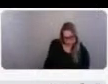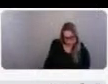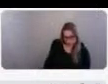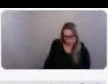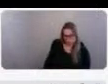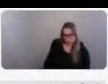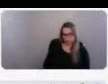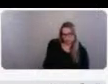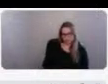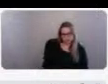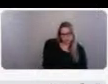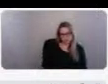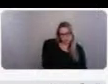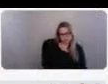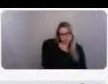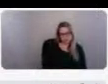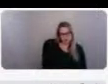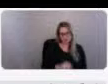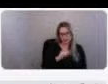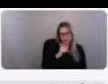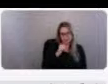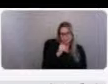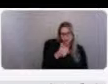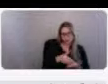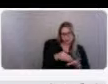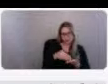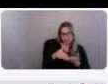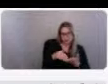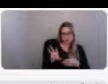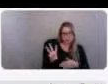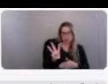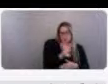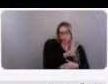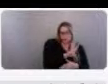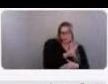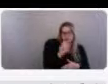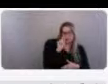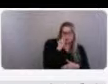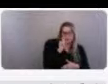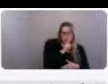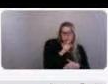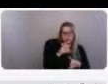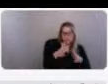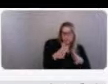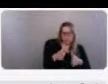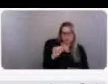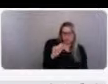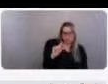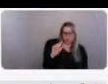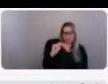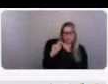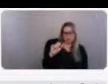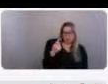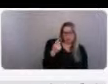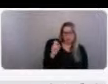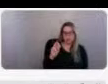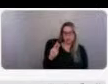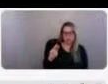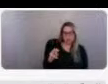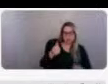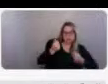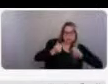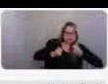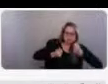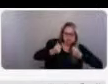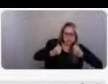rarely am i on the west side of scottsdale road and never have an anthem unless i'm driving up to the